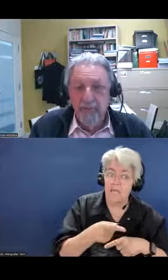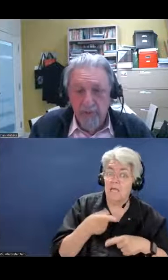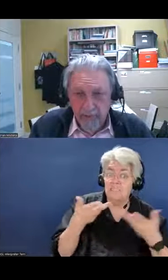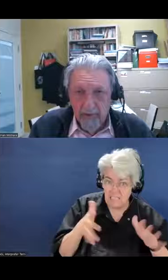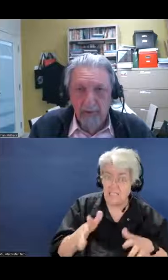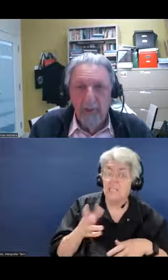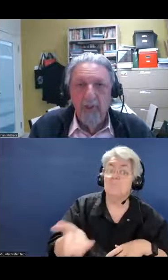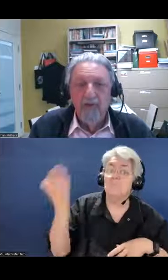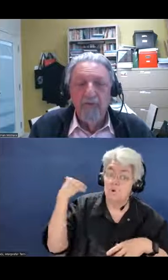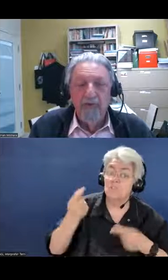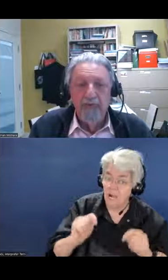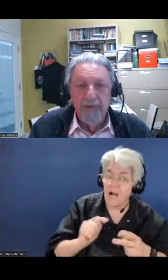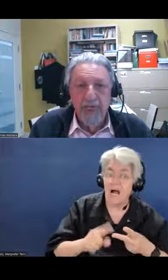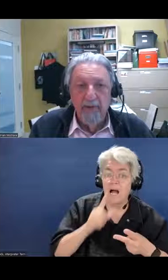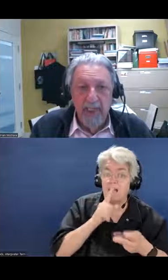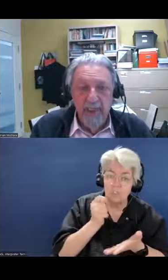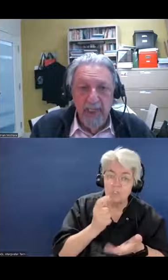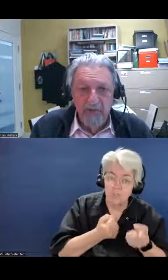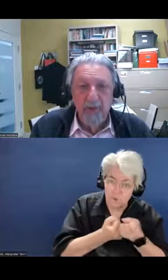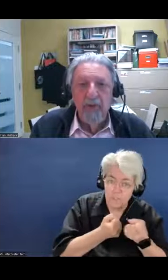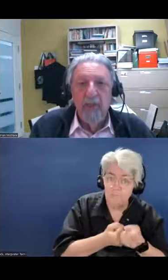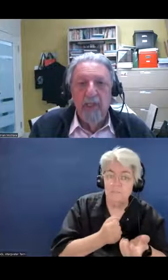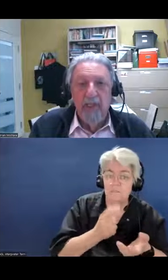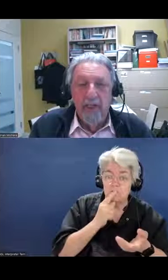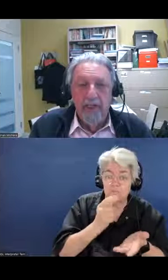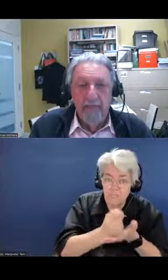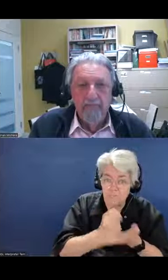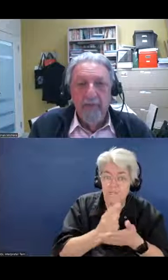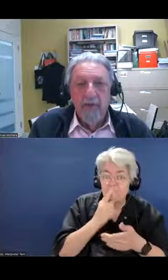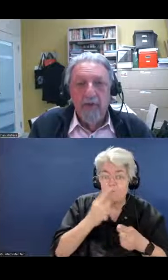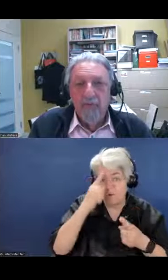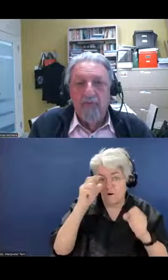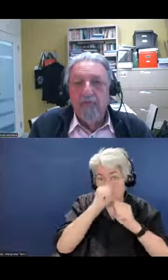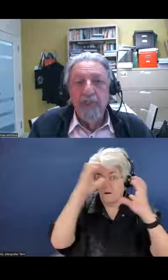attempts, treatment for suicidal ideation.